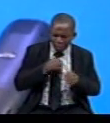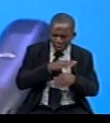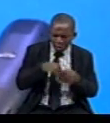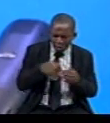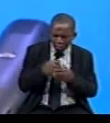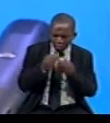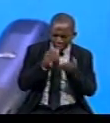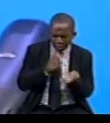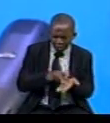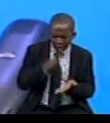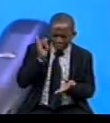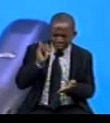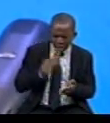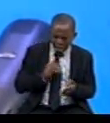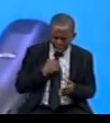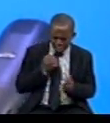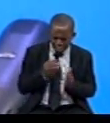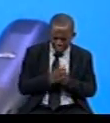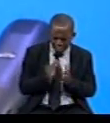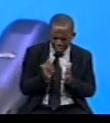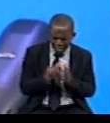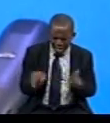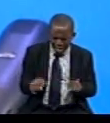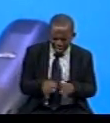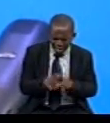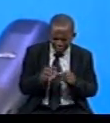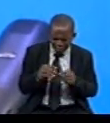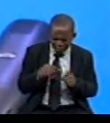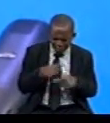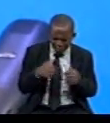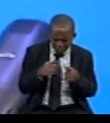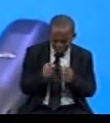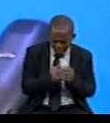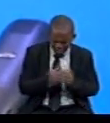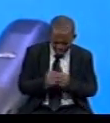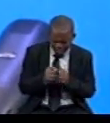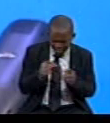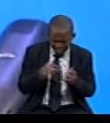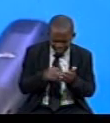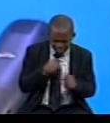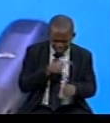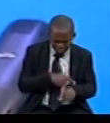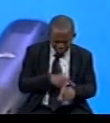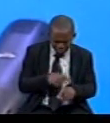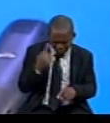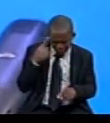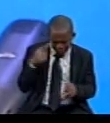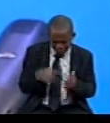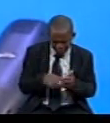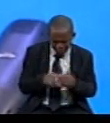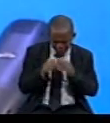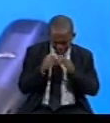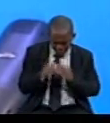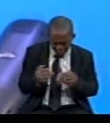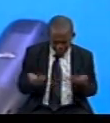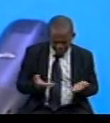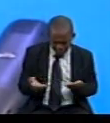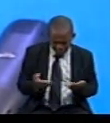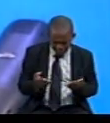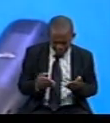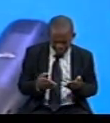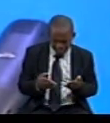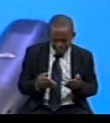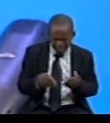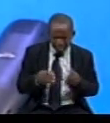Lord, as we come together this moment for this praise and worship, doors will